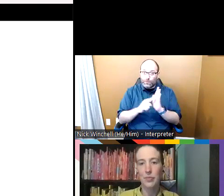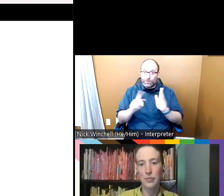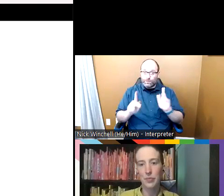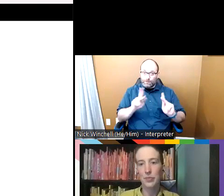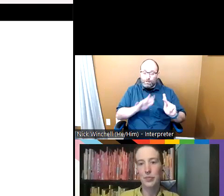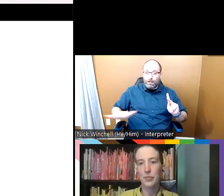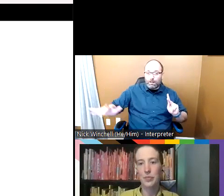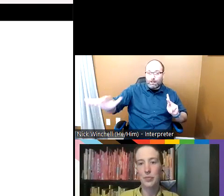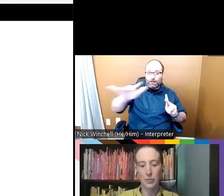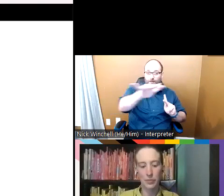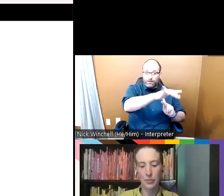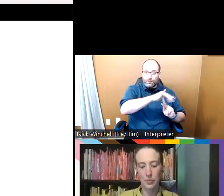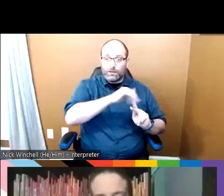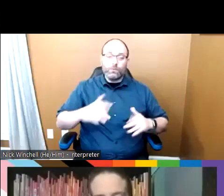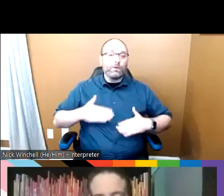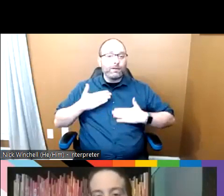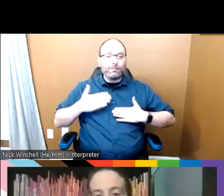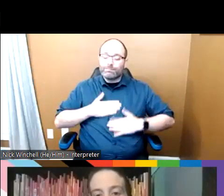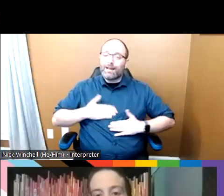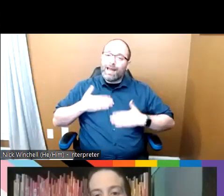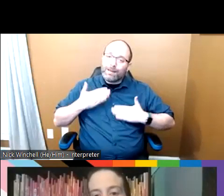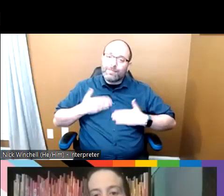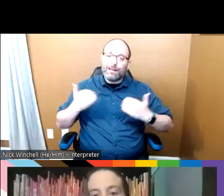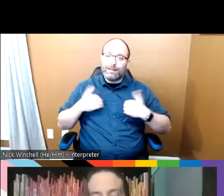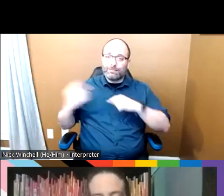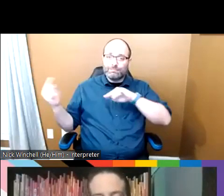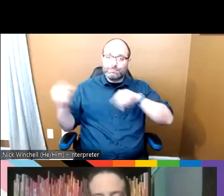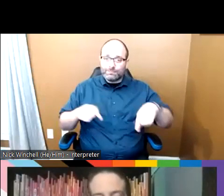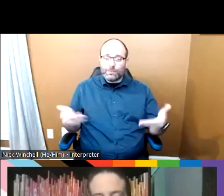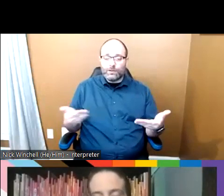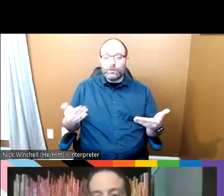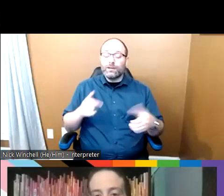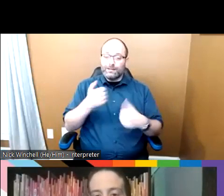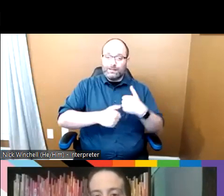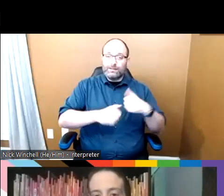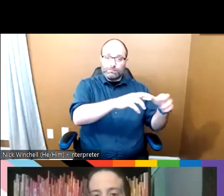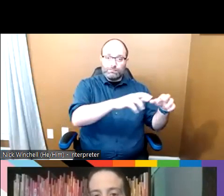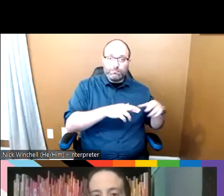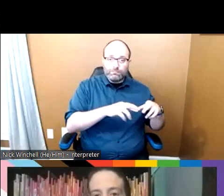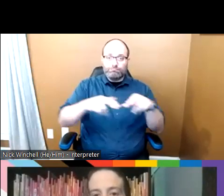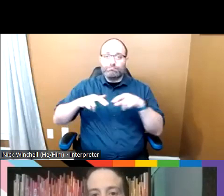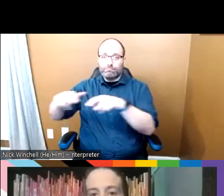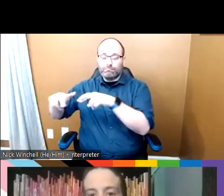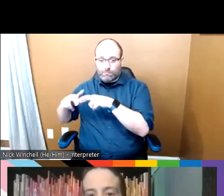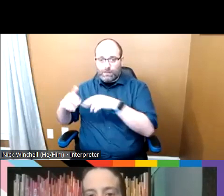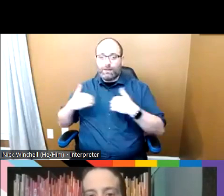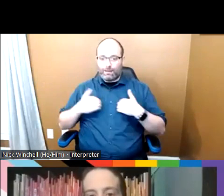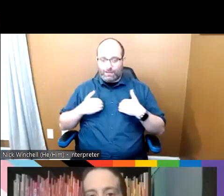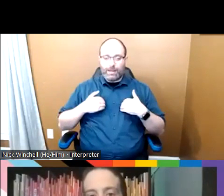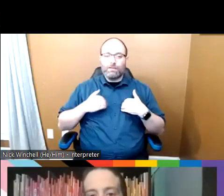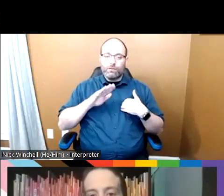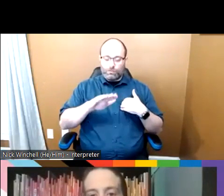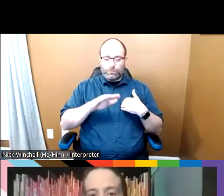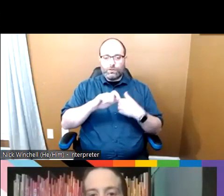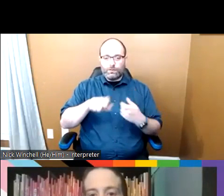we are delighted to have you here. Each region of the country has a mental health TTC technology